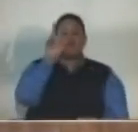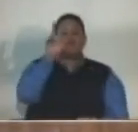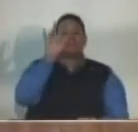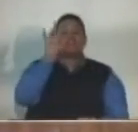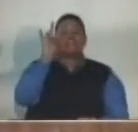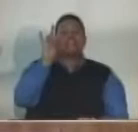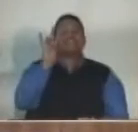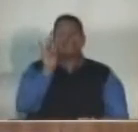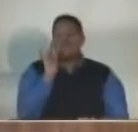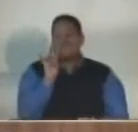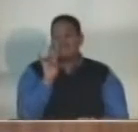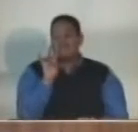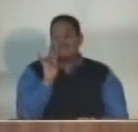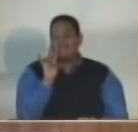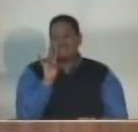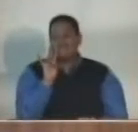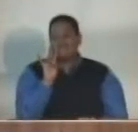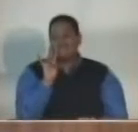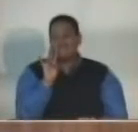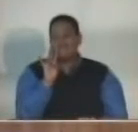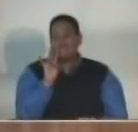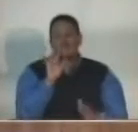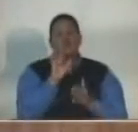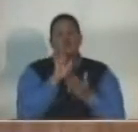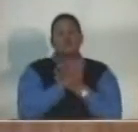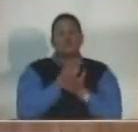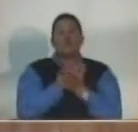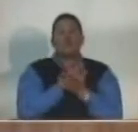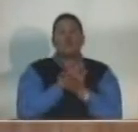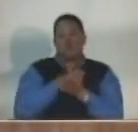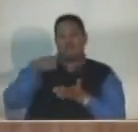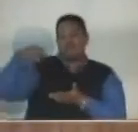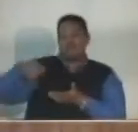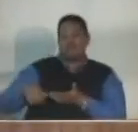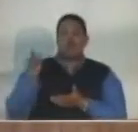137 pit latrines with flush toilets.